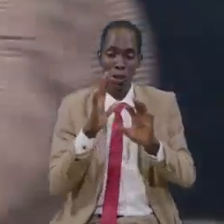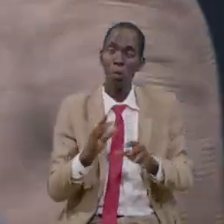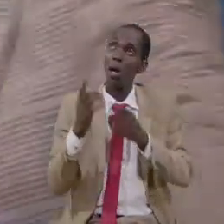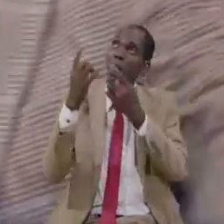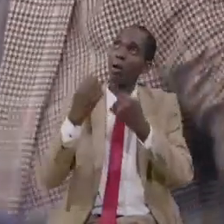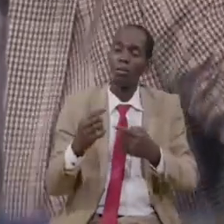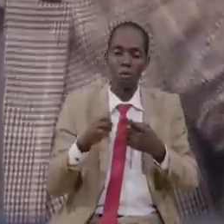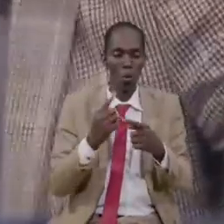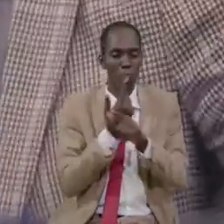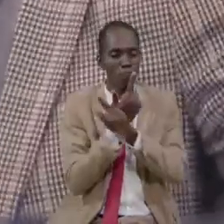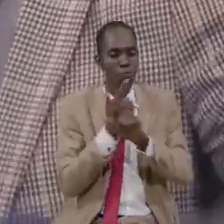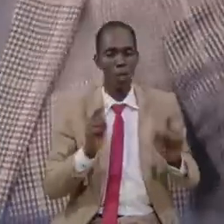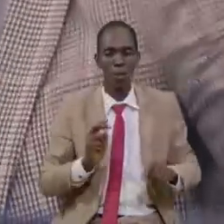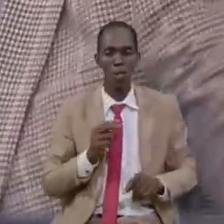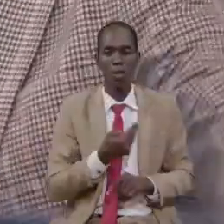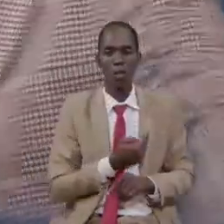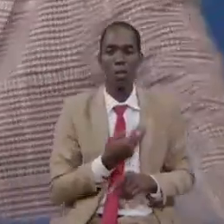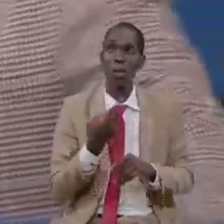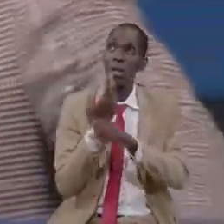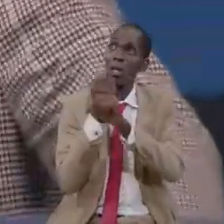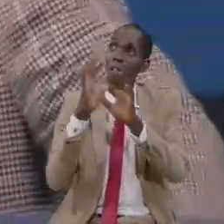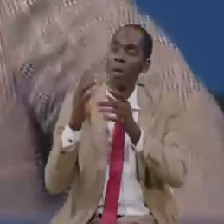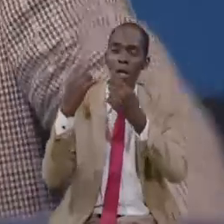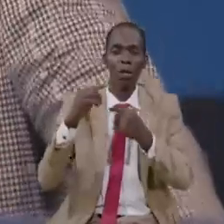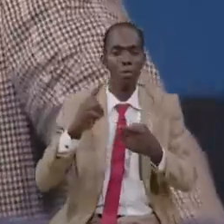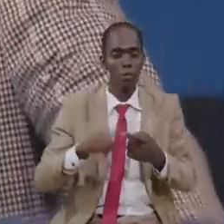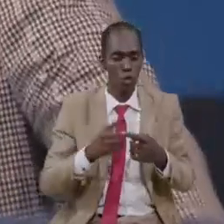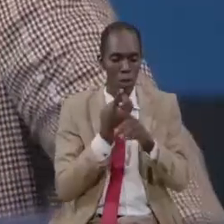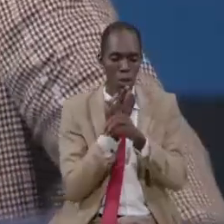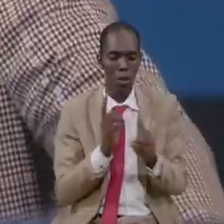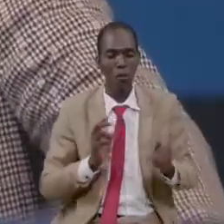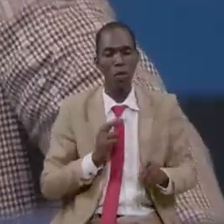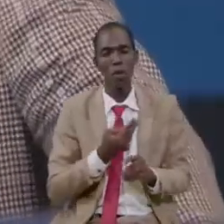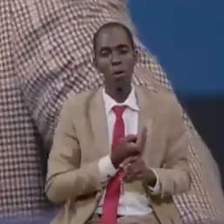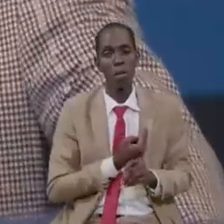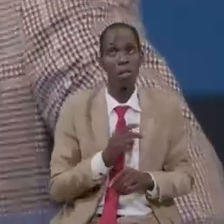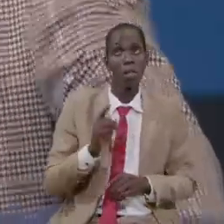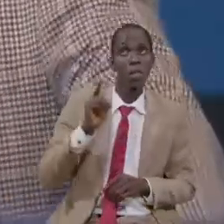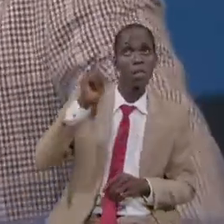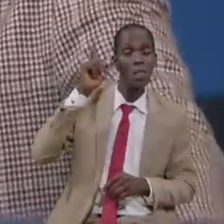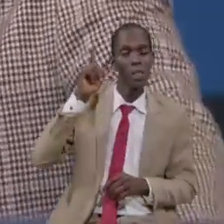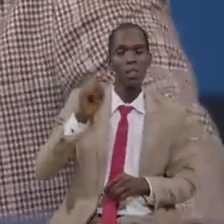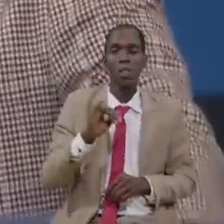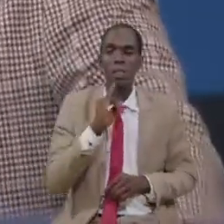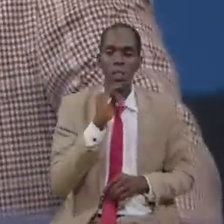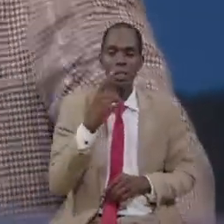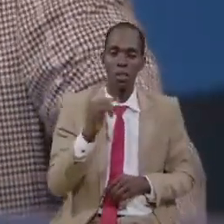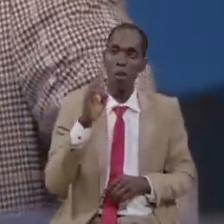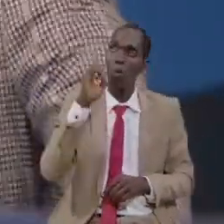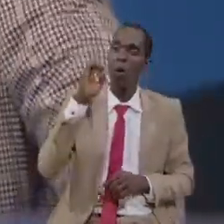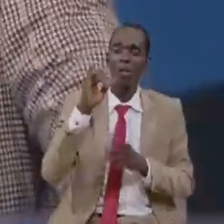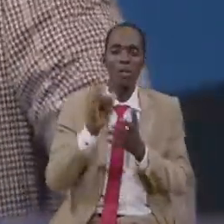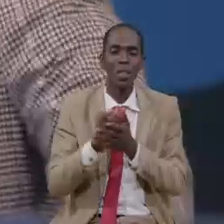he comes to deliver us, is the one that comes to redeem us from